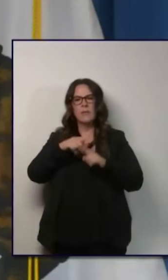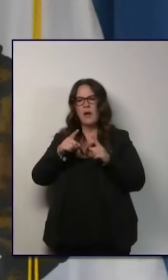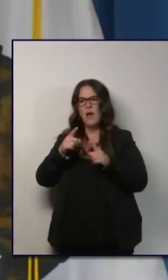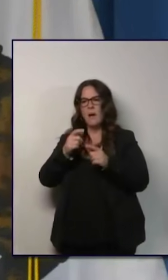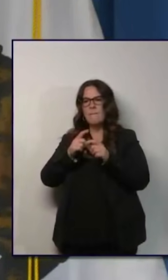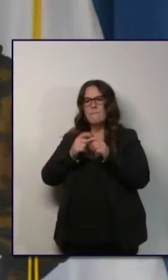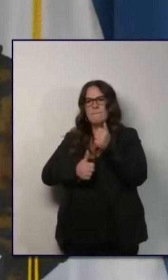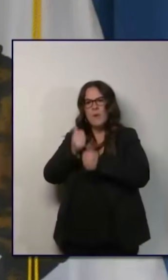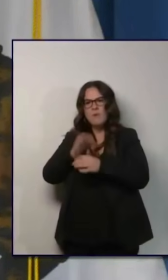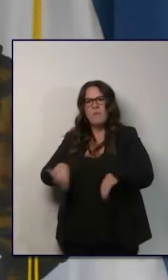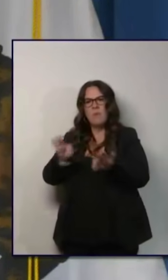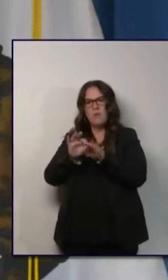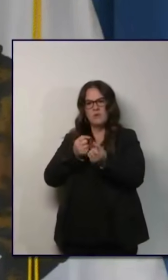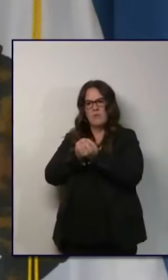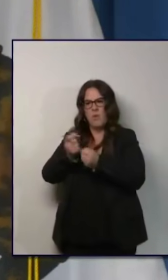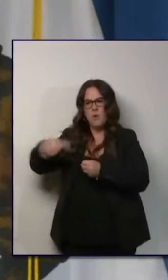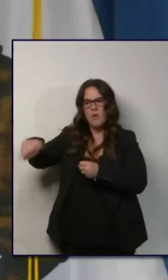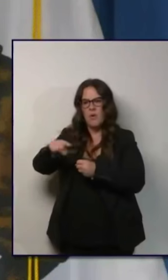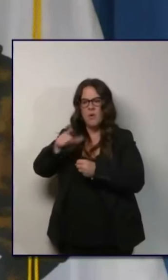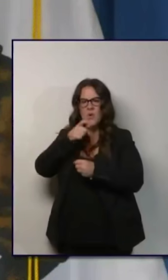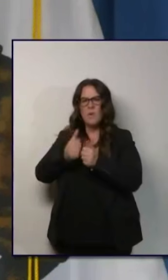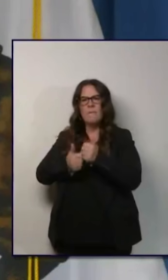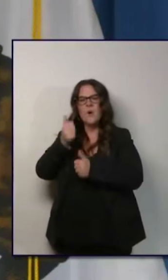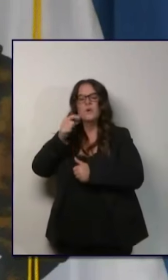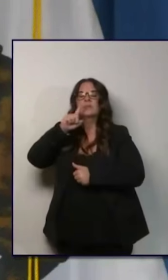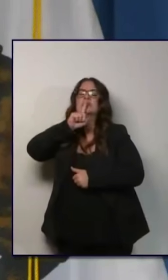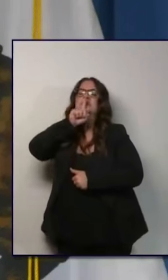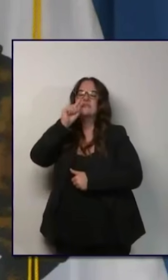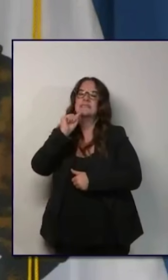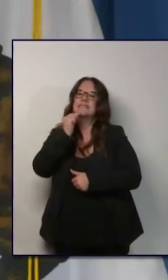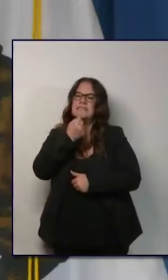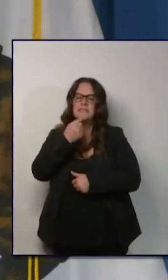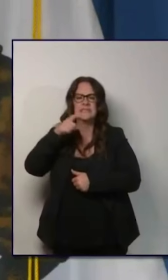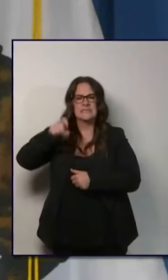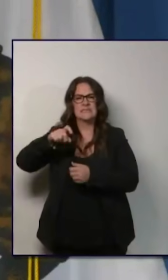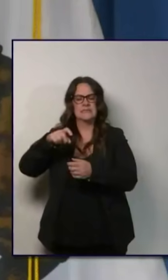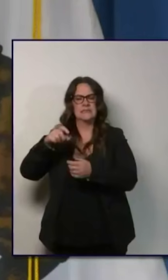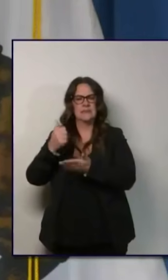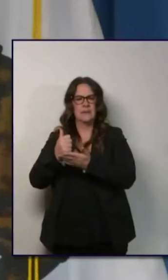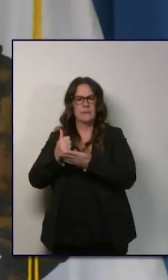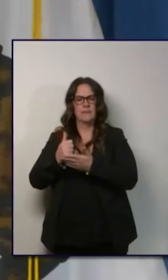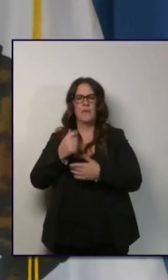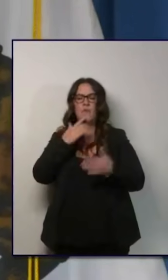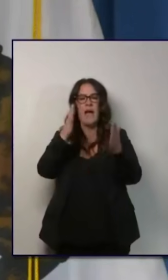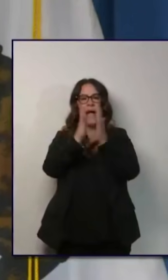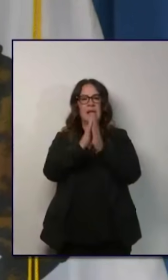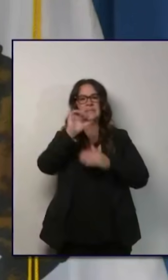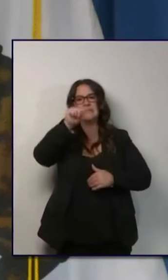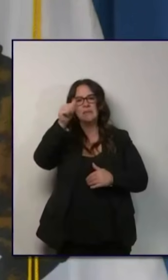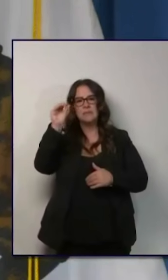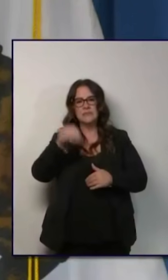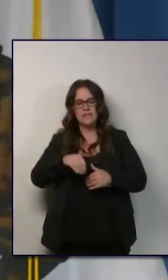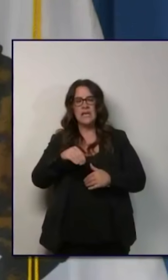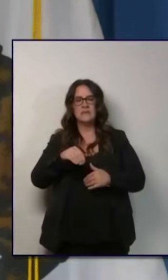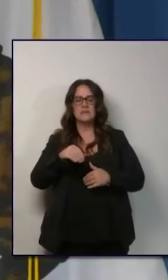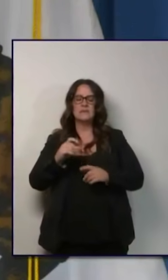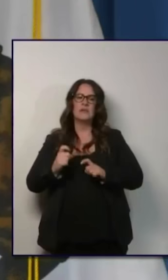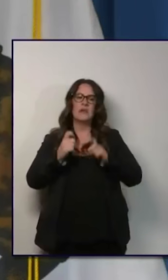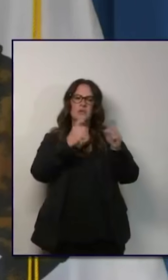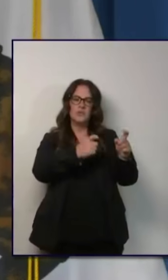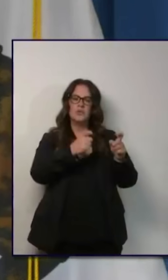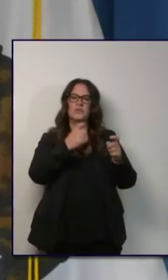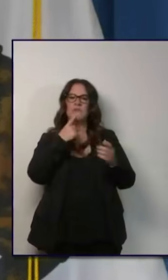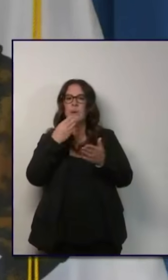need. And so we're asking across the board for 10% contribution in wages. We'll be negotiating